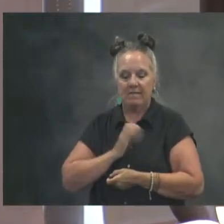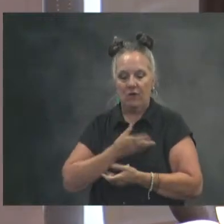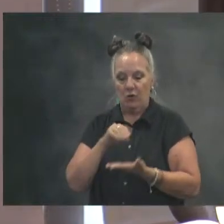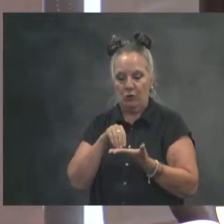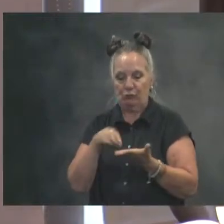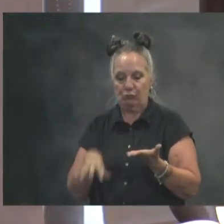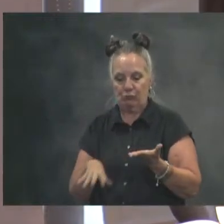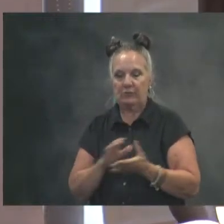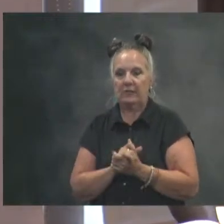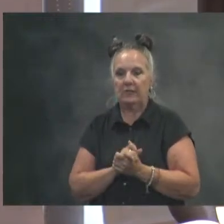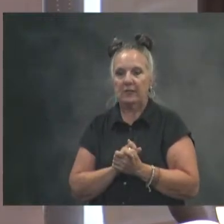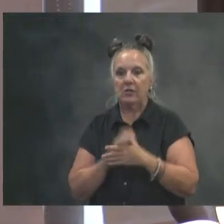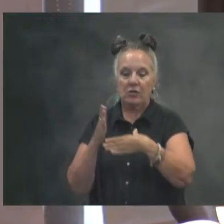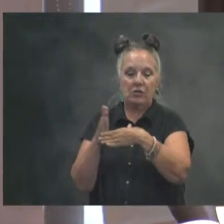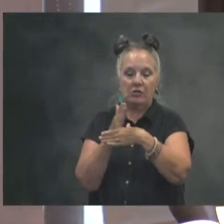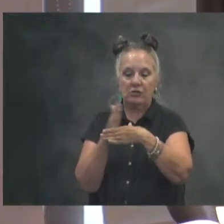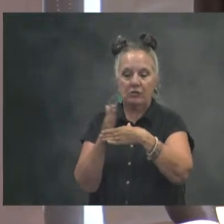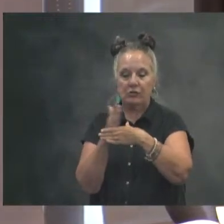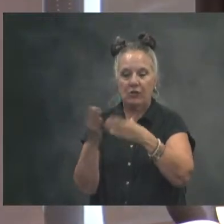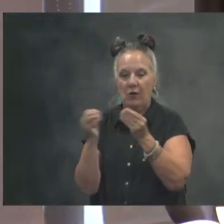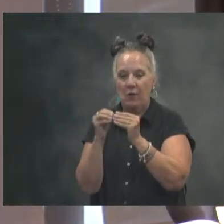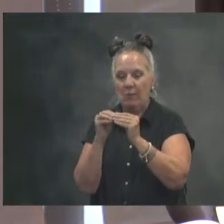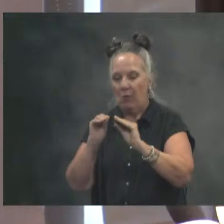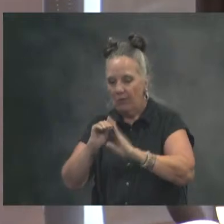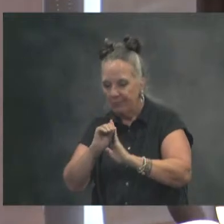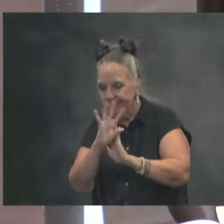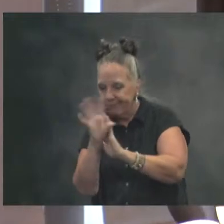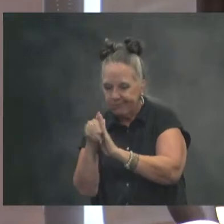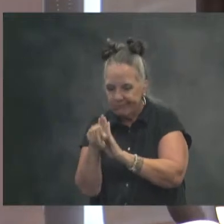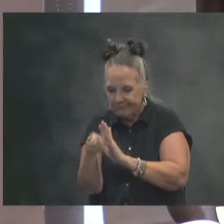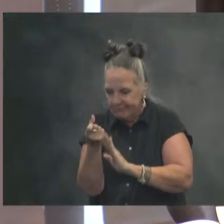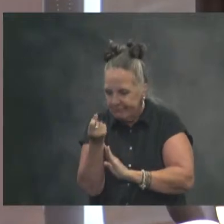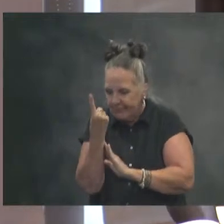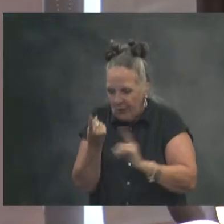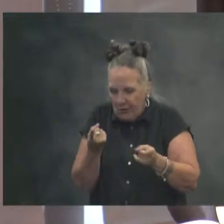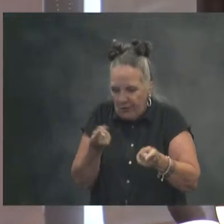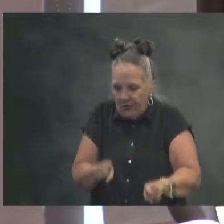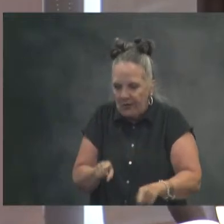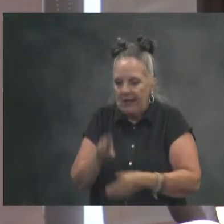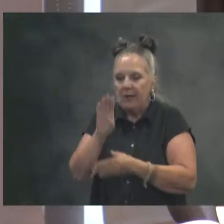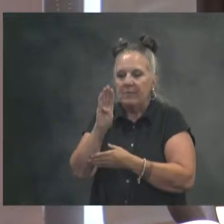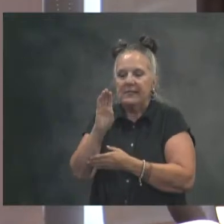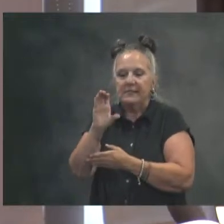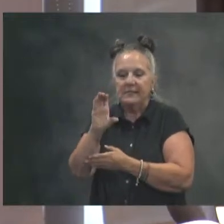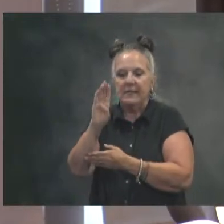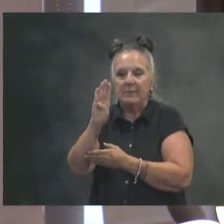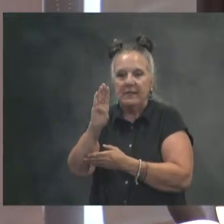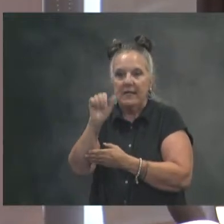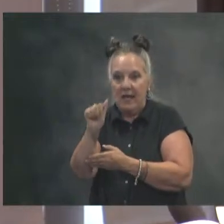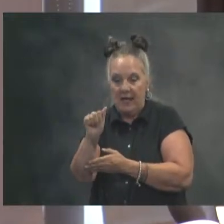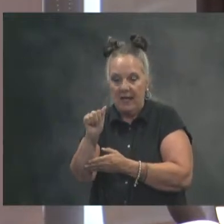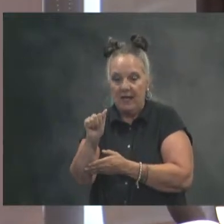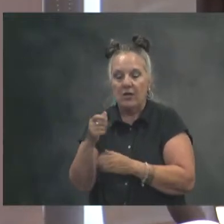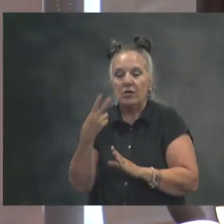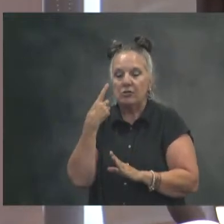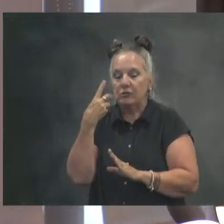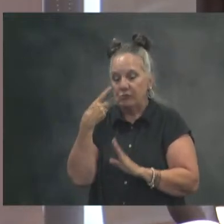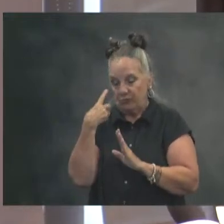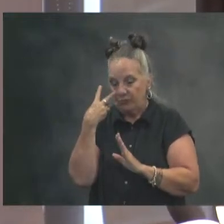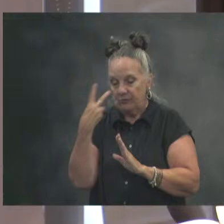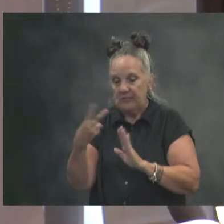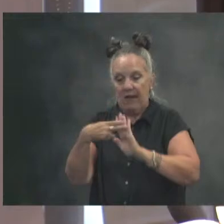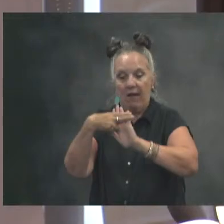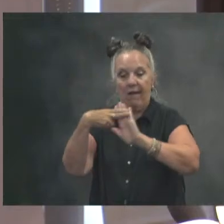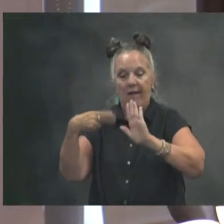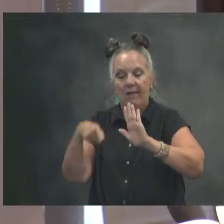students. To share a further snapshot of the services provided by our BCBAs and to highlight the positive impact